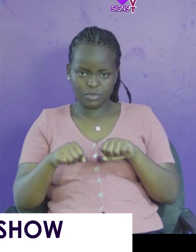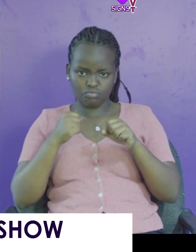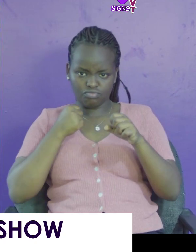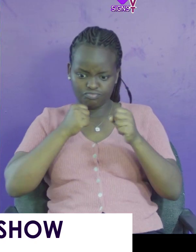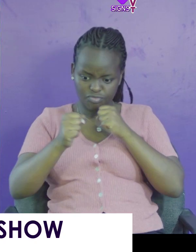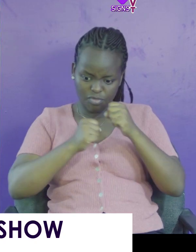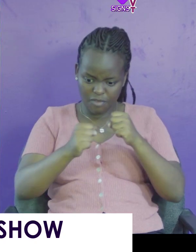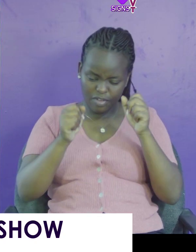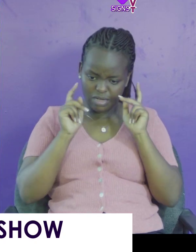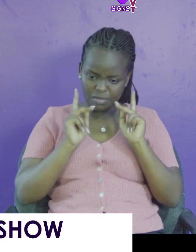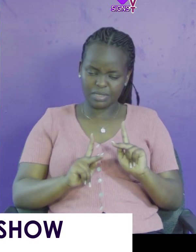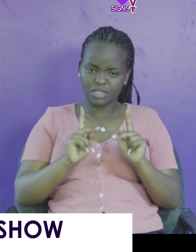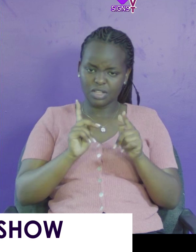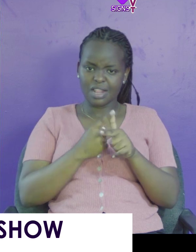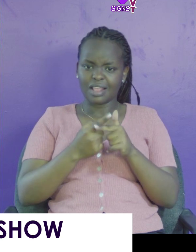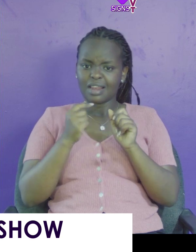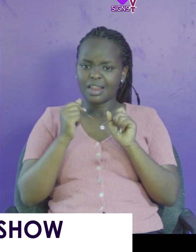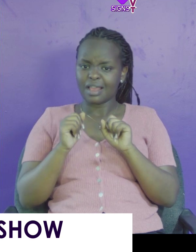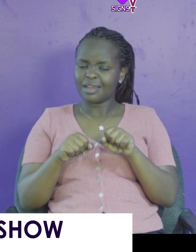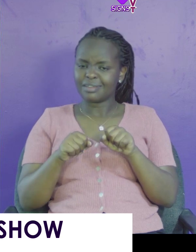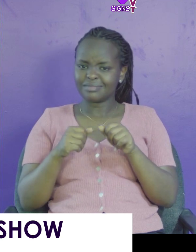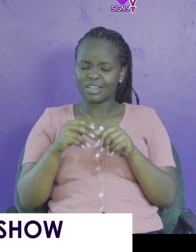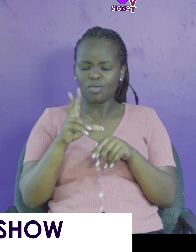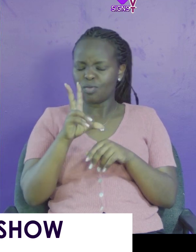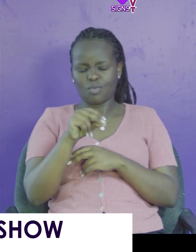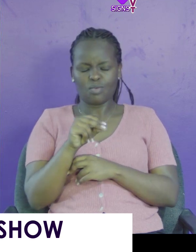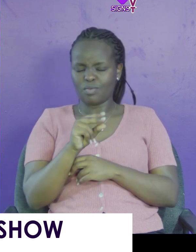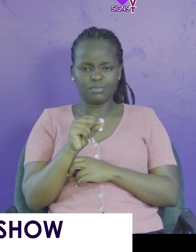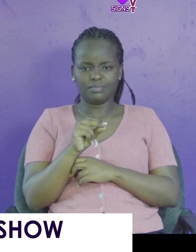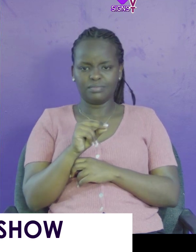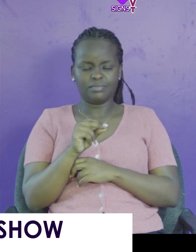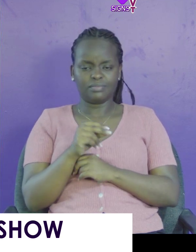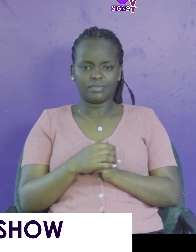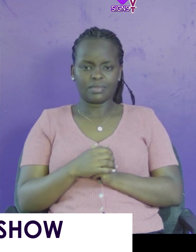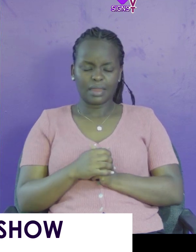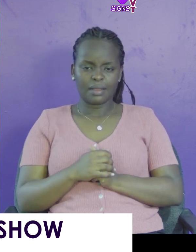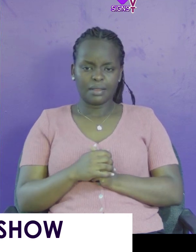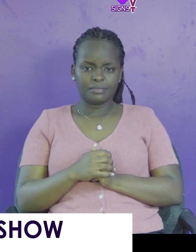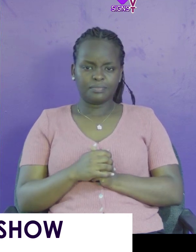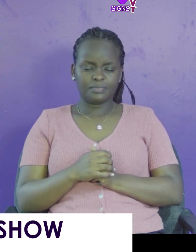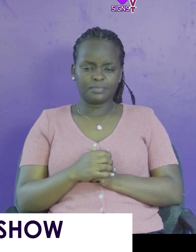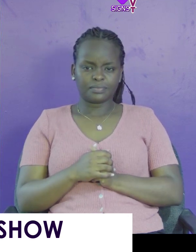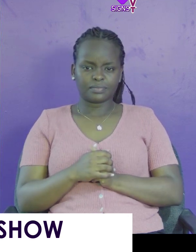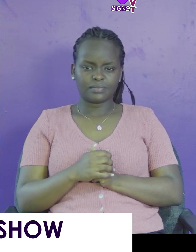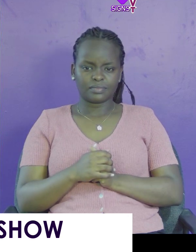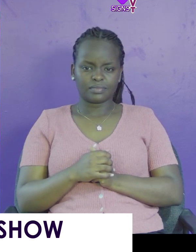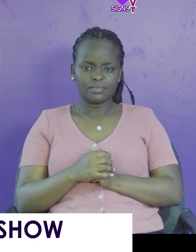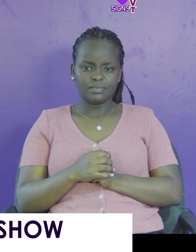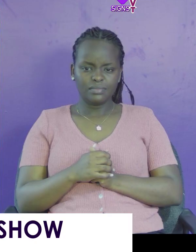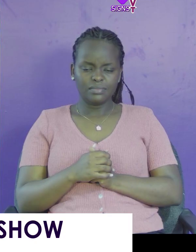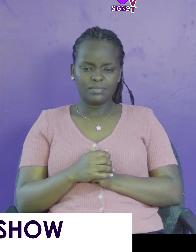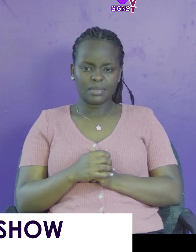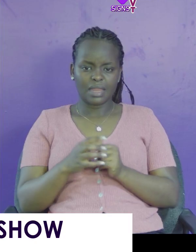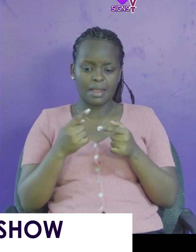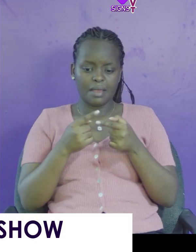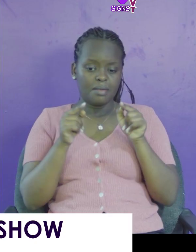fight someone, so that you can be able. It was not like that. But today, okay, go on, Pastor. But